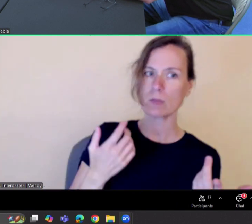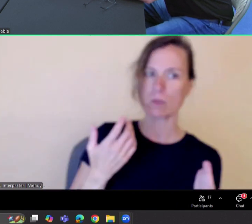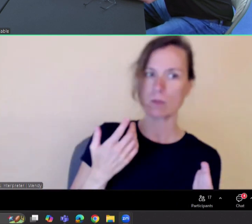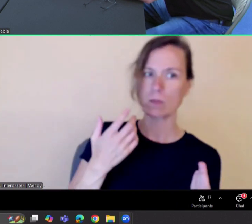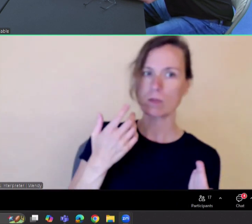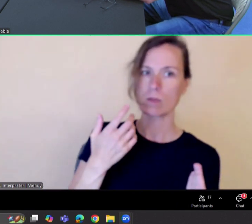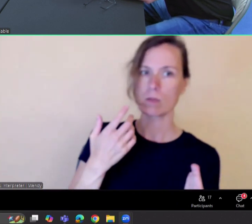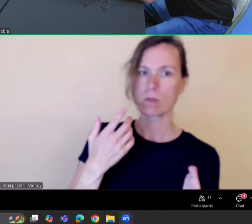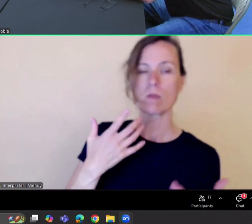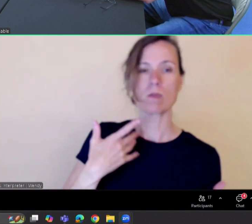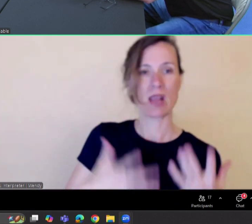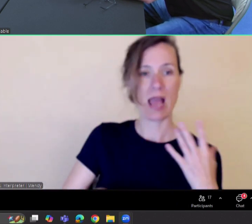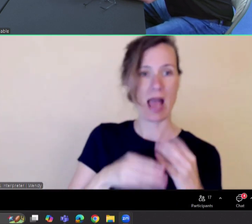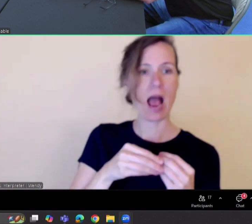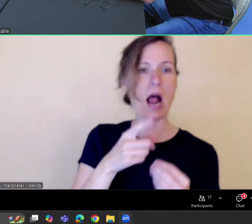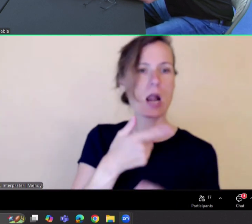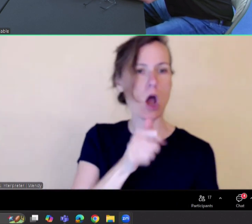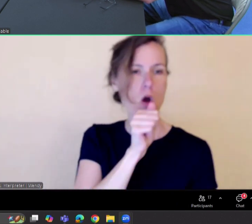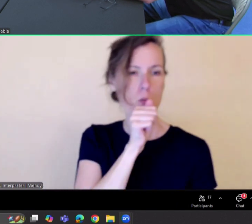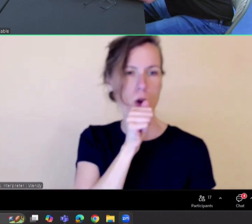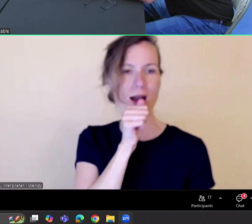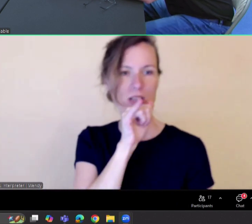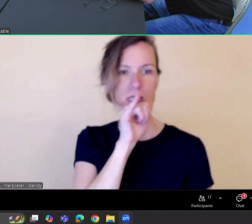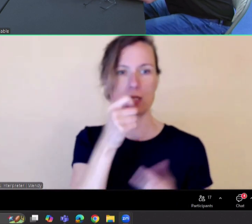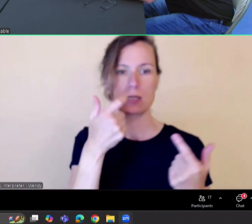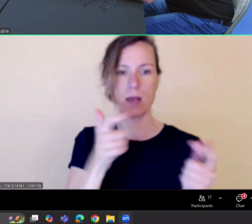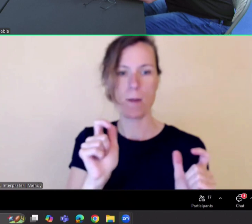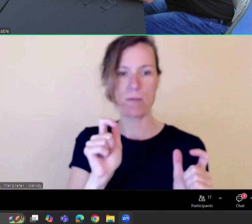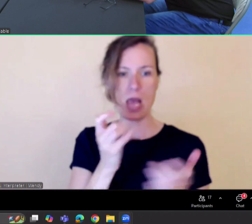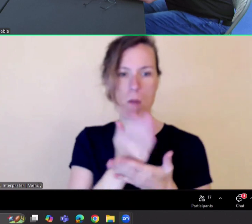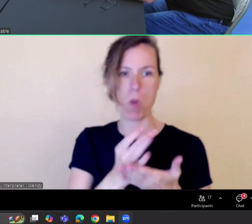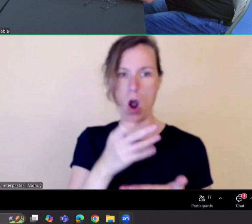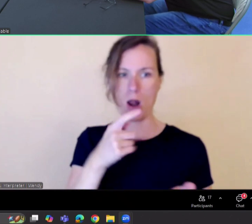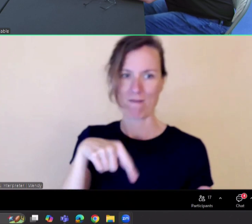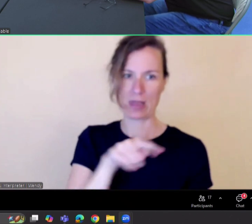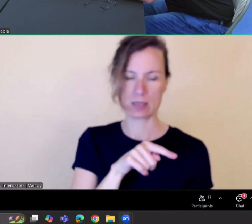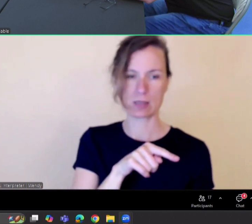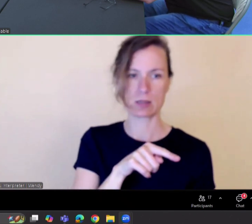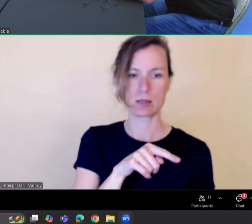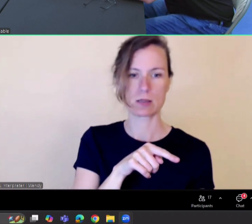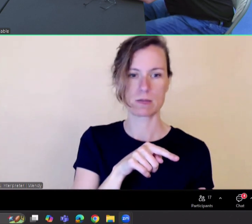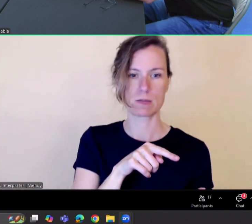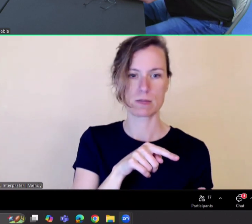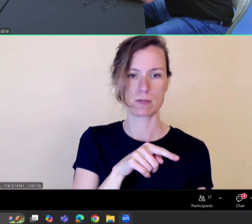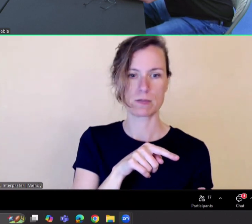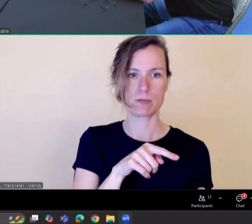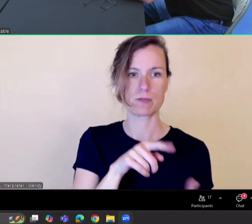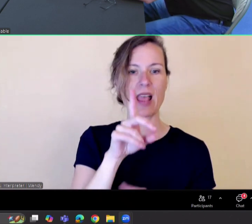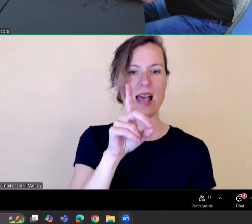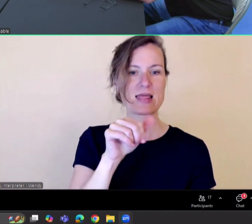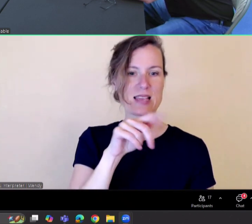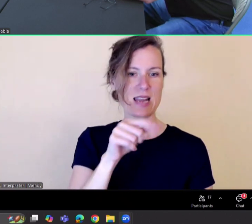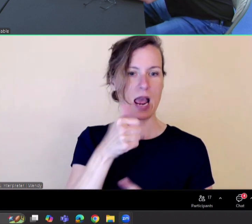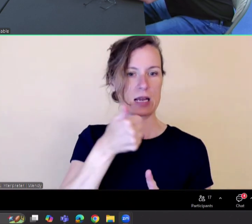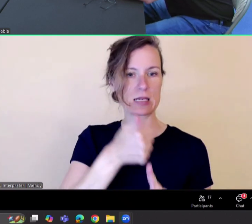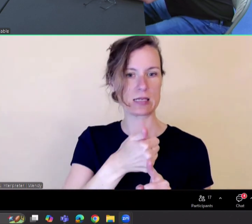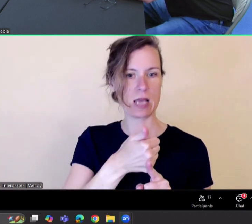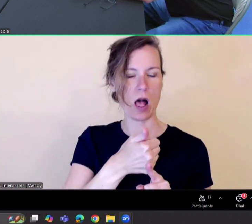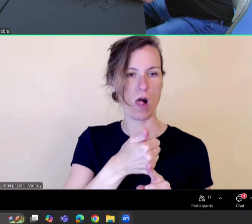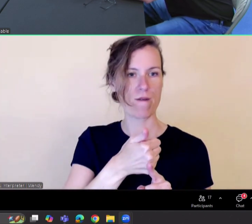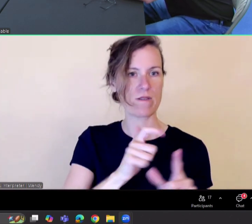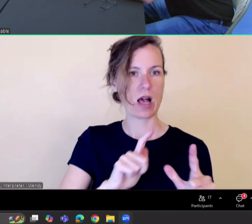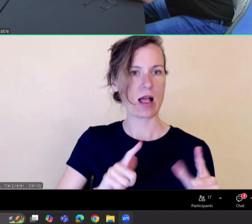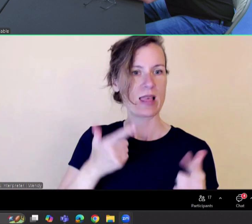So one of the things that we do is uniquely different is the data resides at the pole. So if there